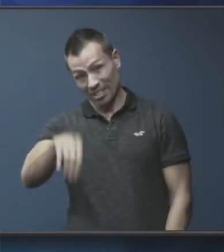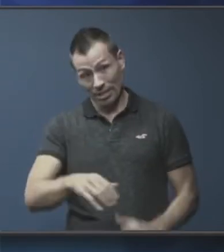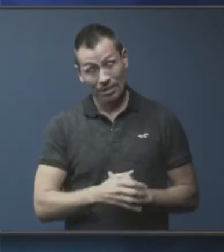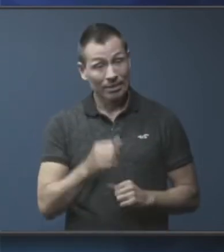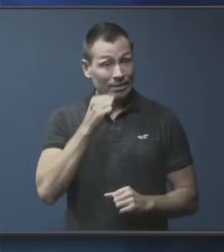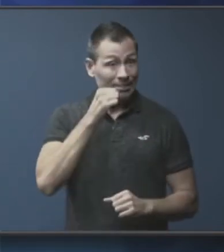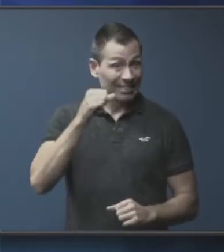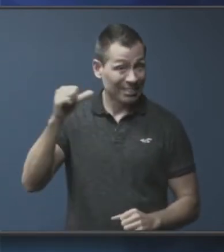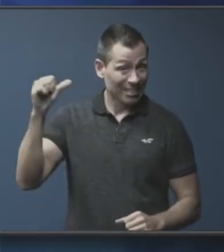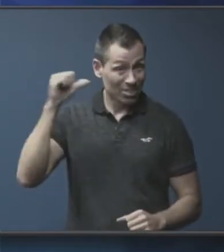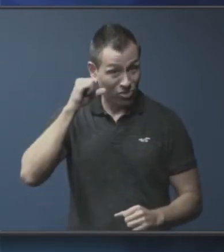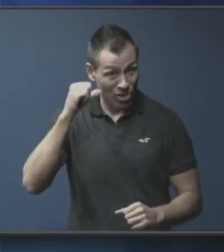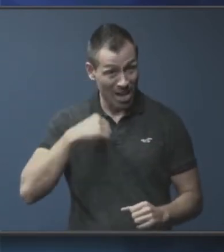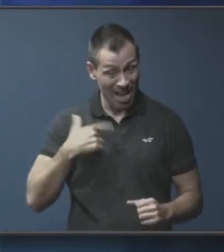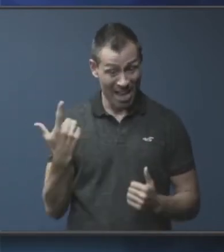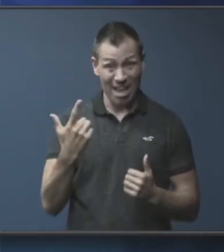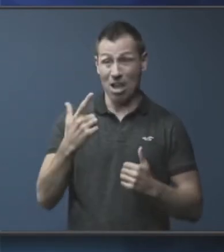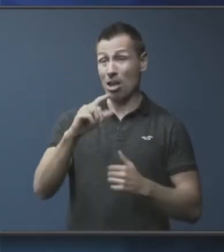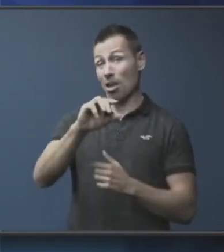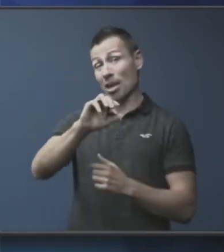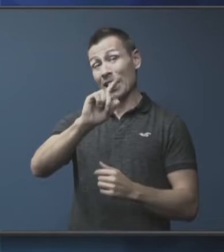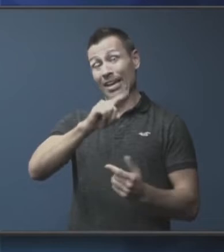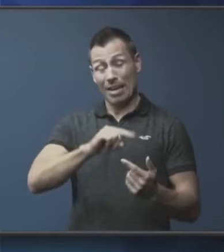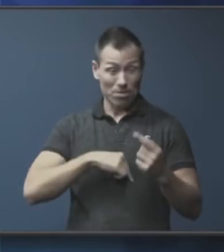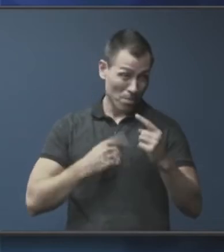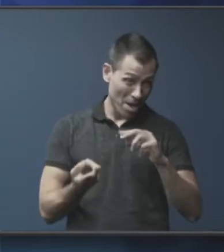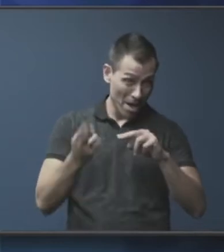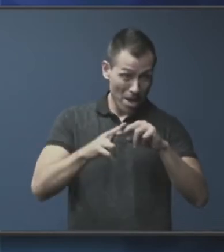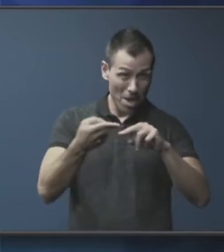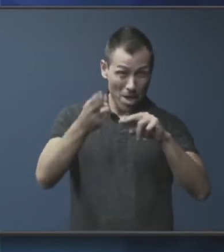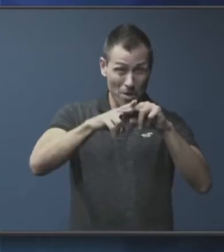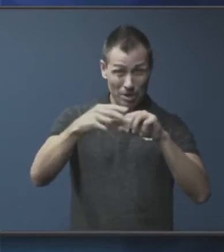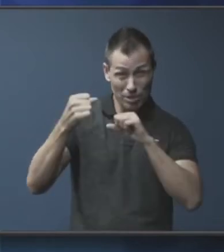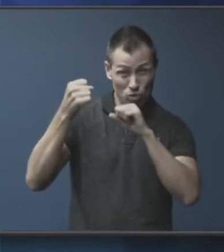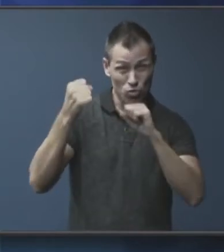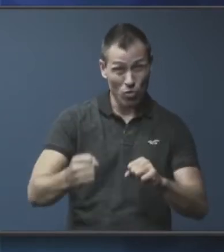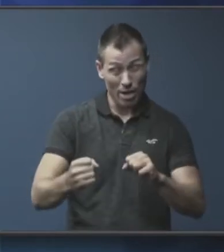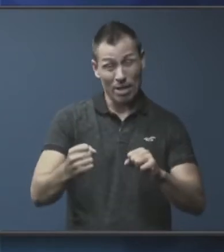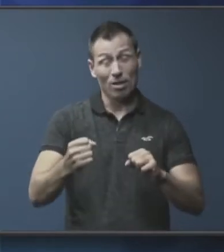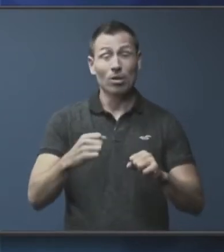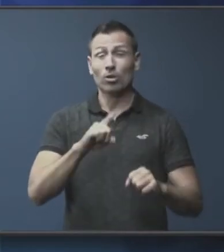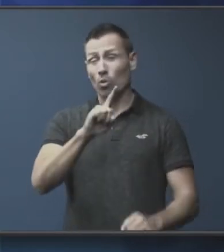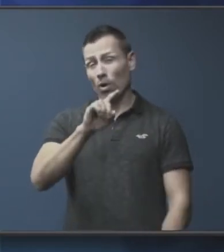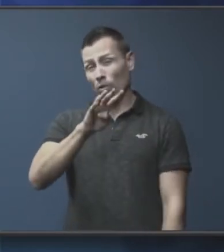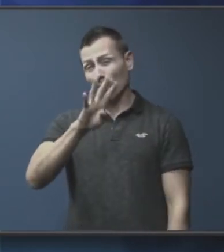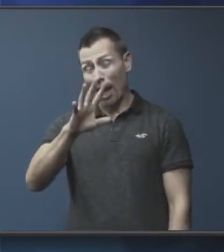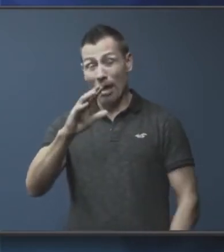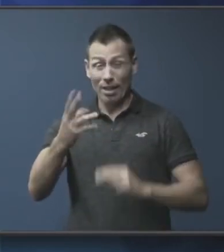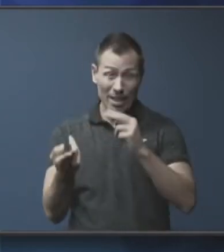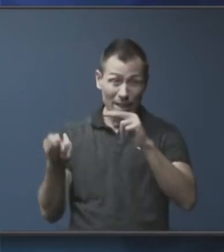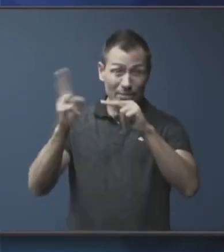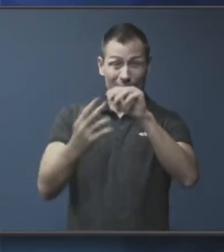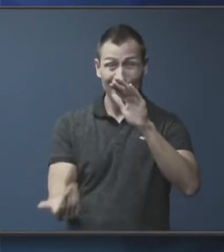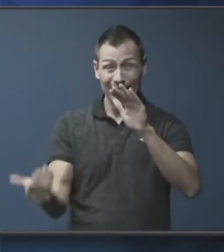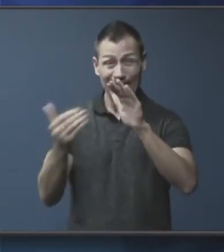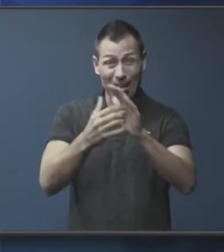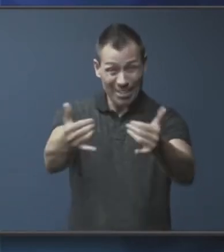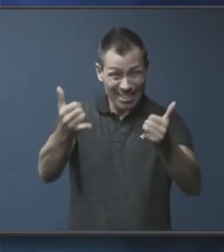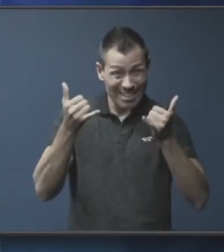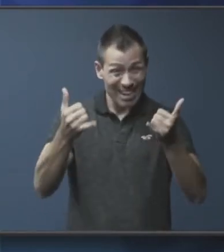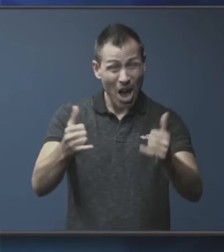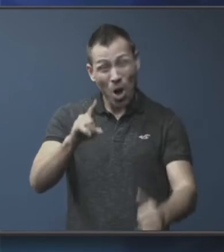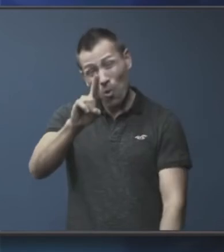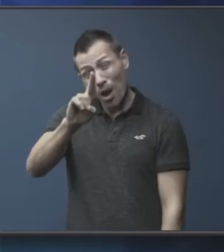to 145 mile an hour sustained wind. Right now it is at 150 mile an hour sustained wind. It's